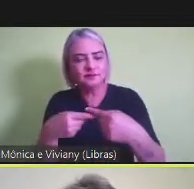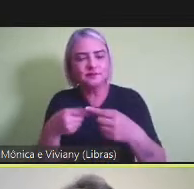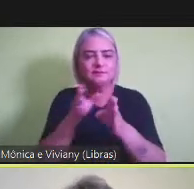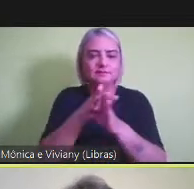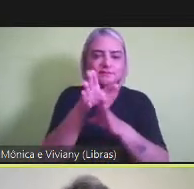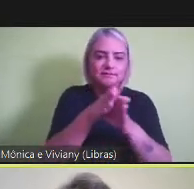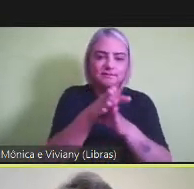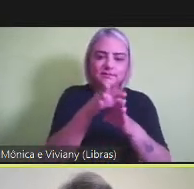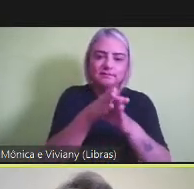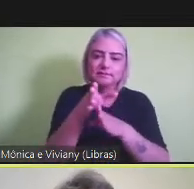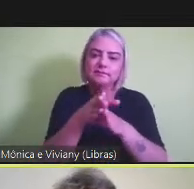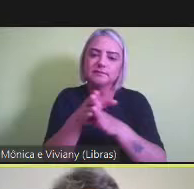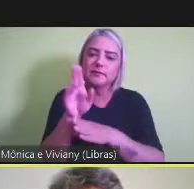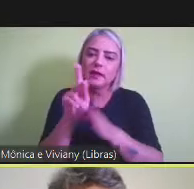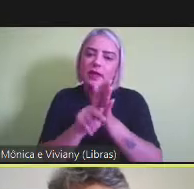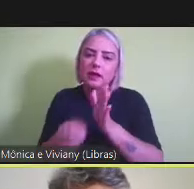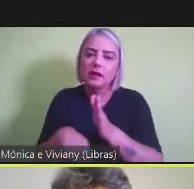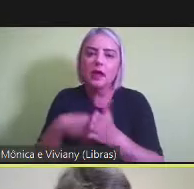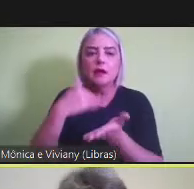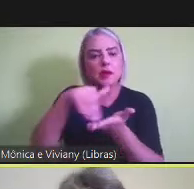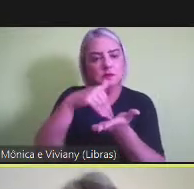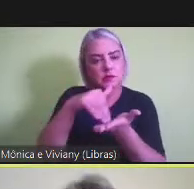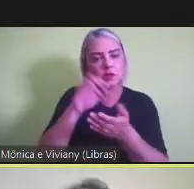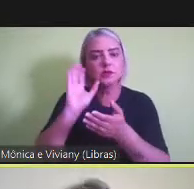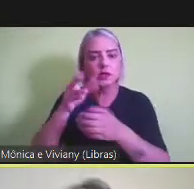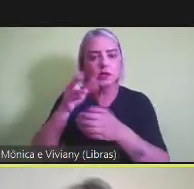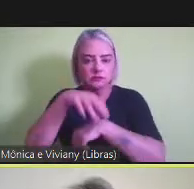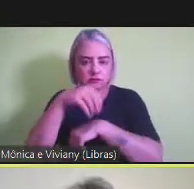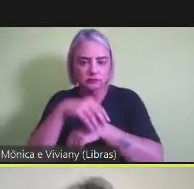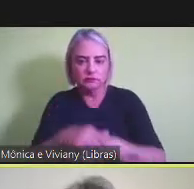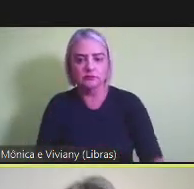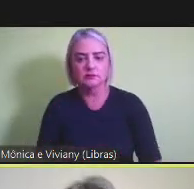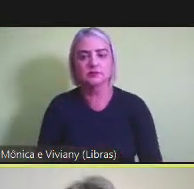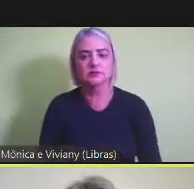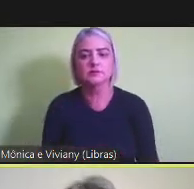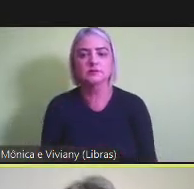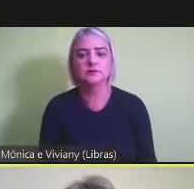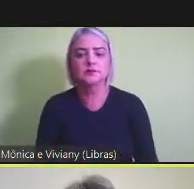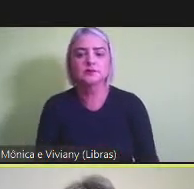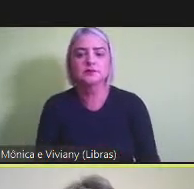considered within our policies and our guidelines that we are following.